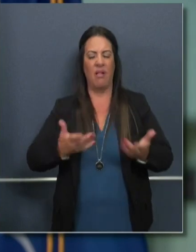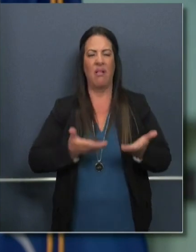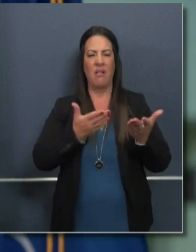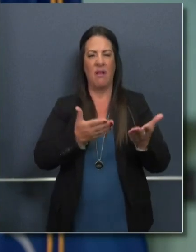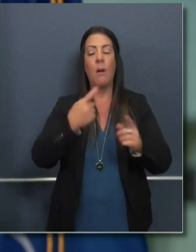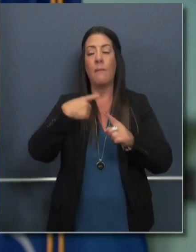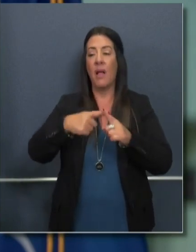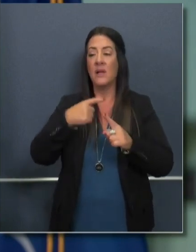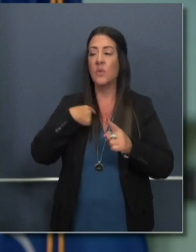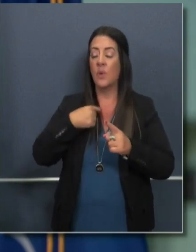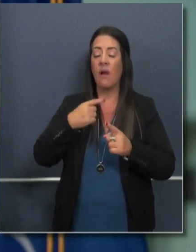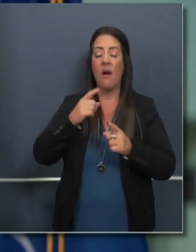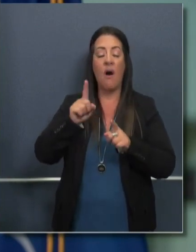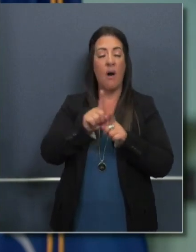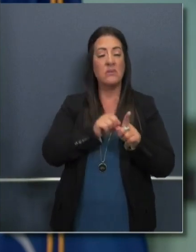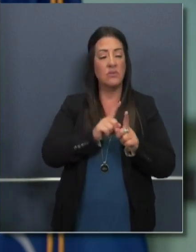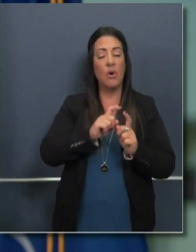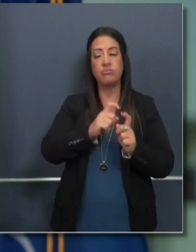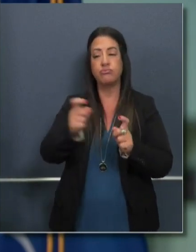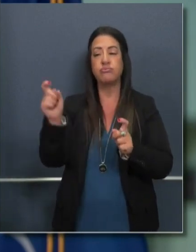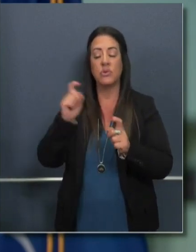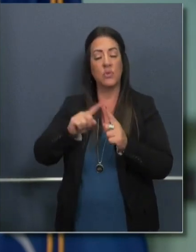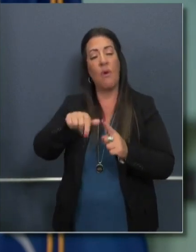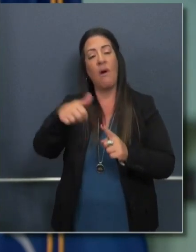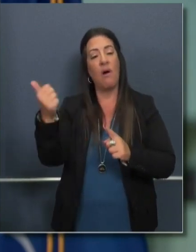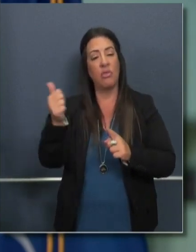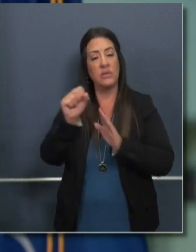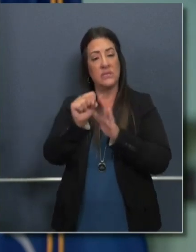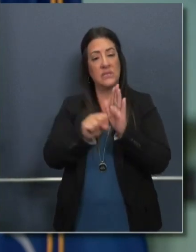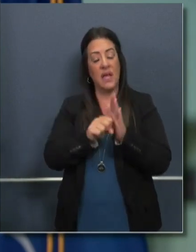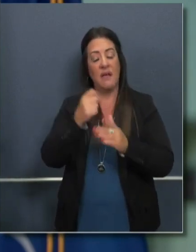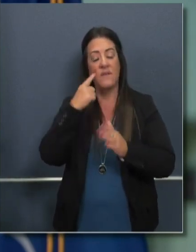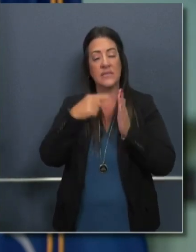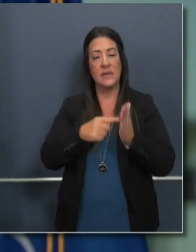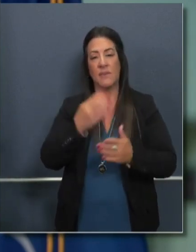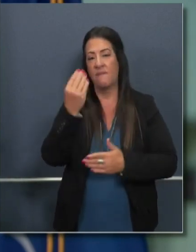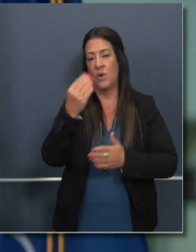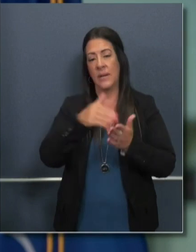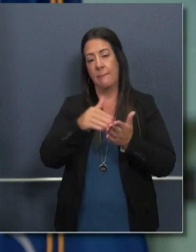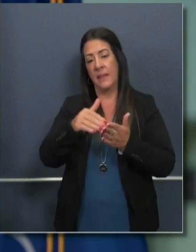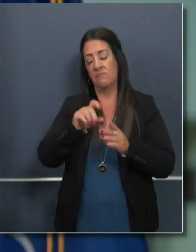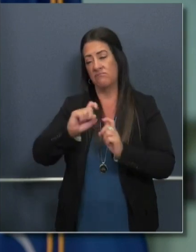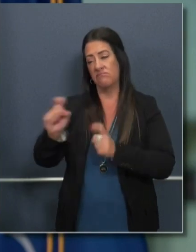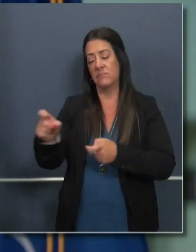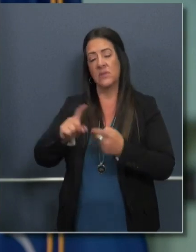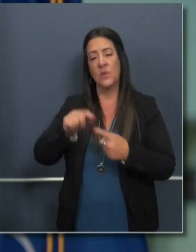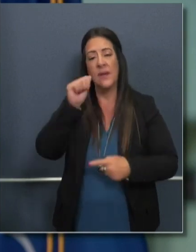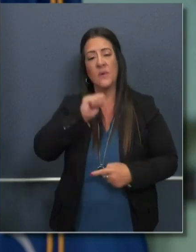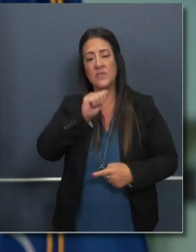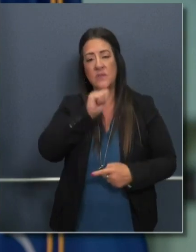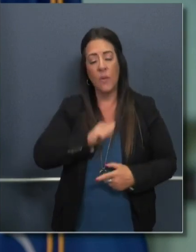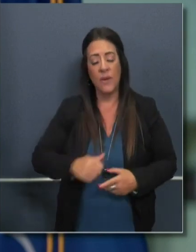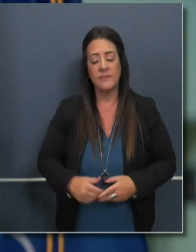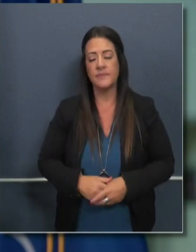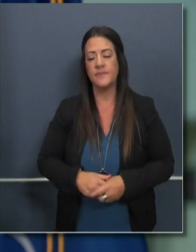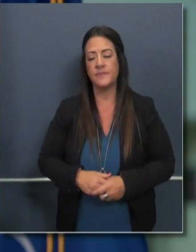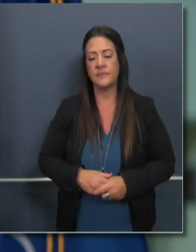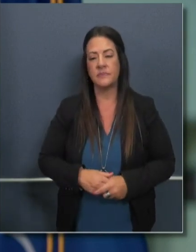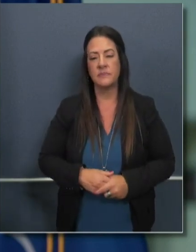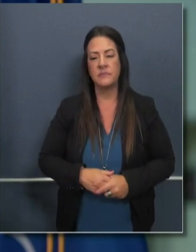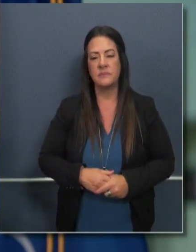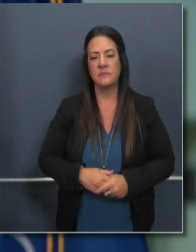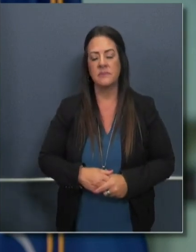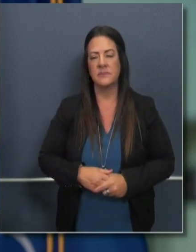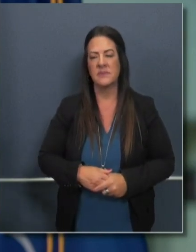other states, as I referenced yesterday, 14 million to Arizona. That also is foundational